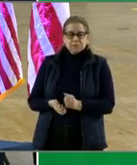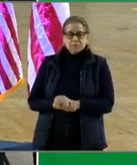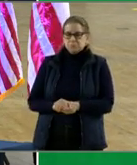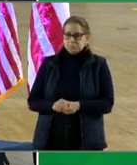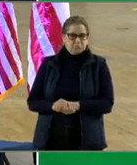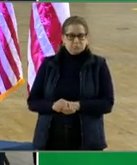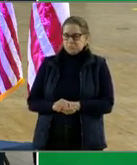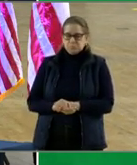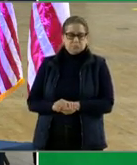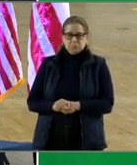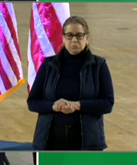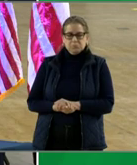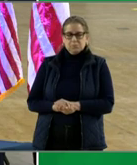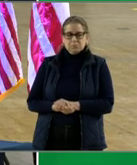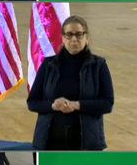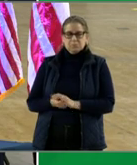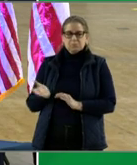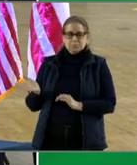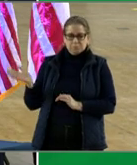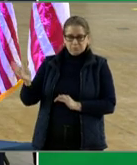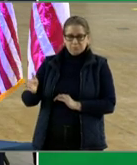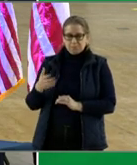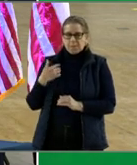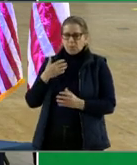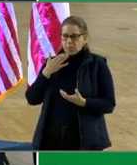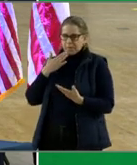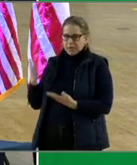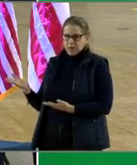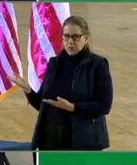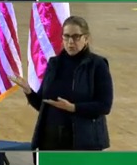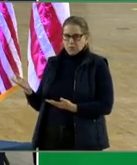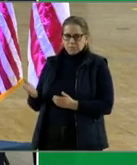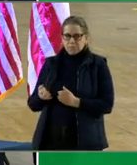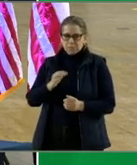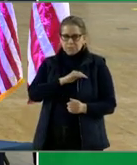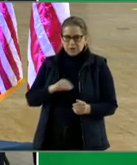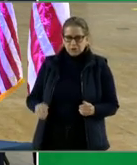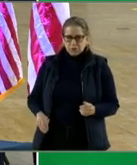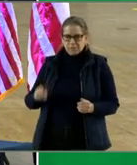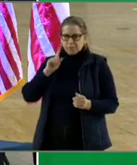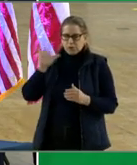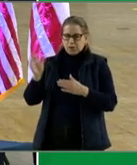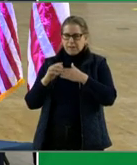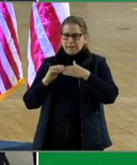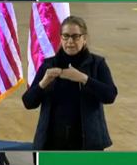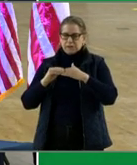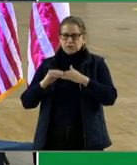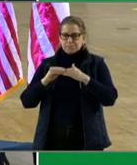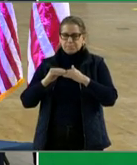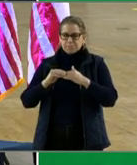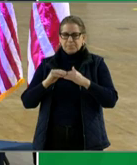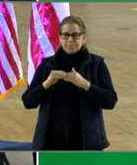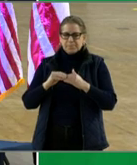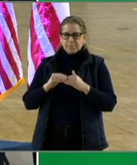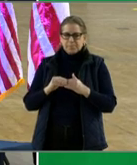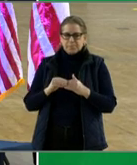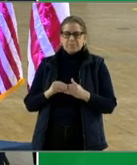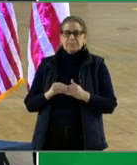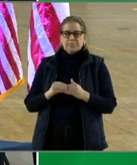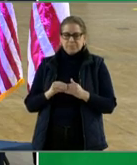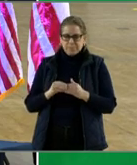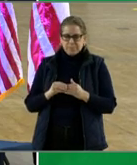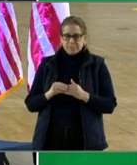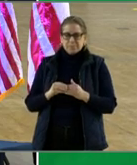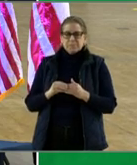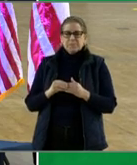delighted to be here. Mayor, I want to thank you very much for your leadership and that of your team in working with